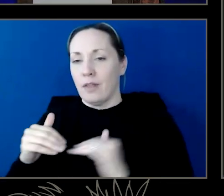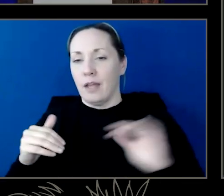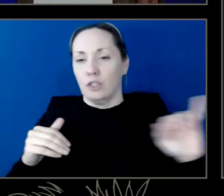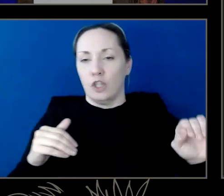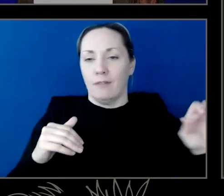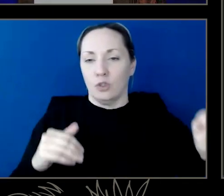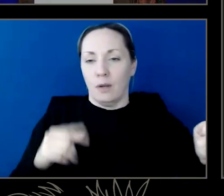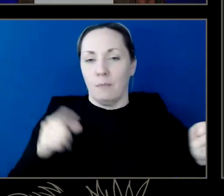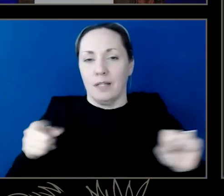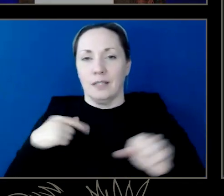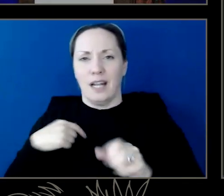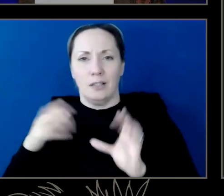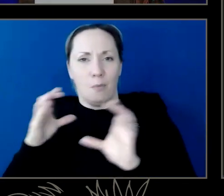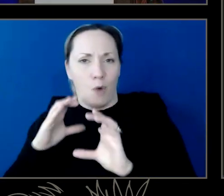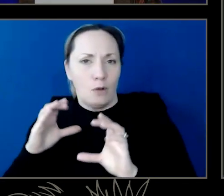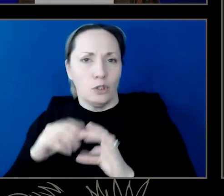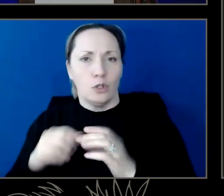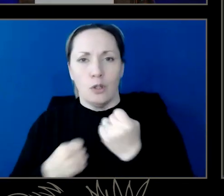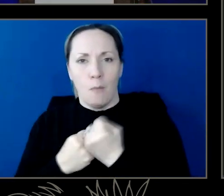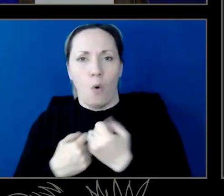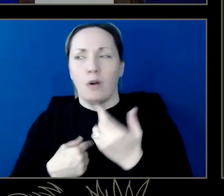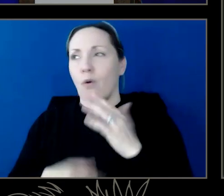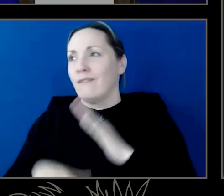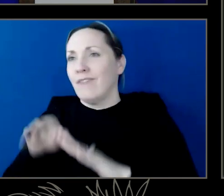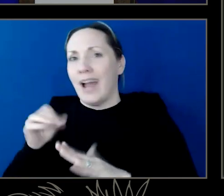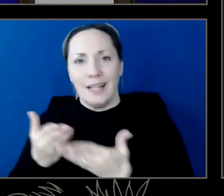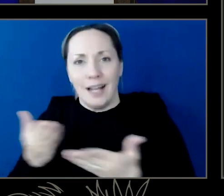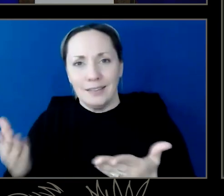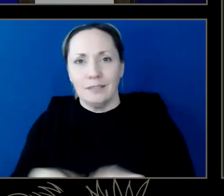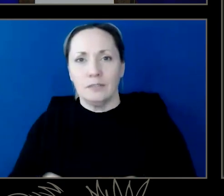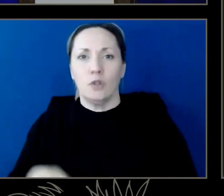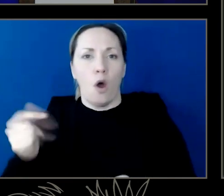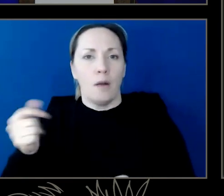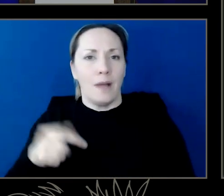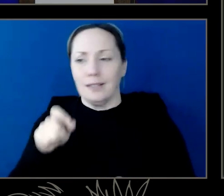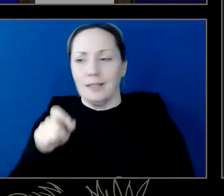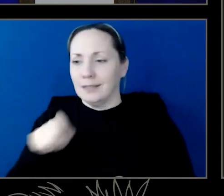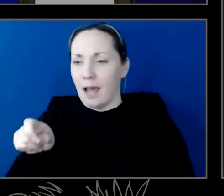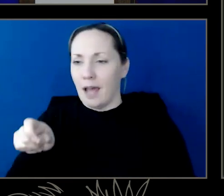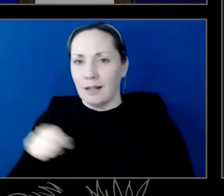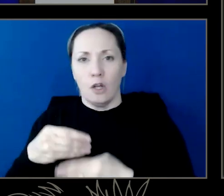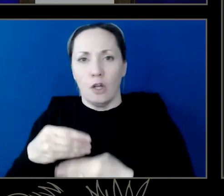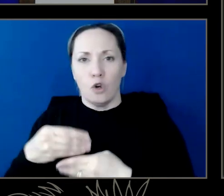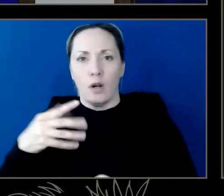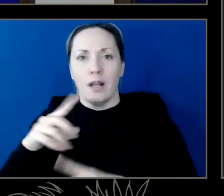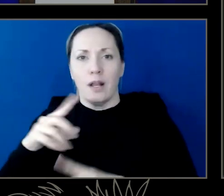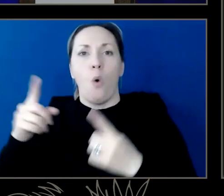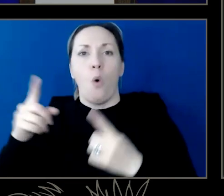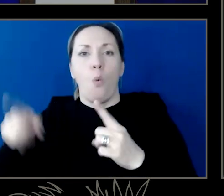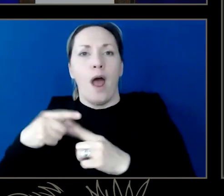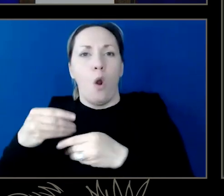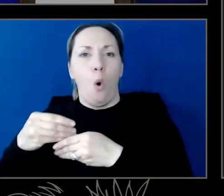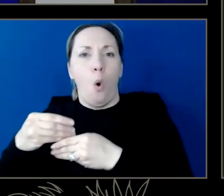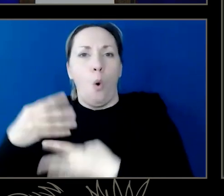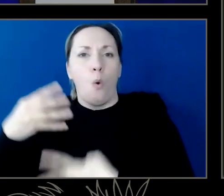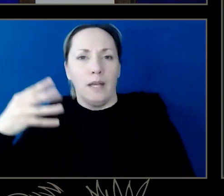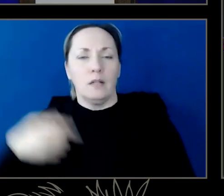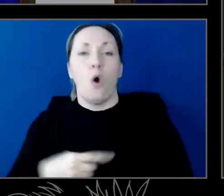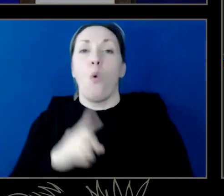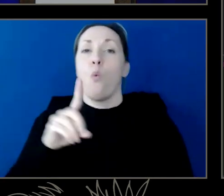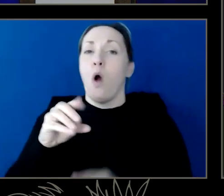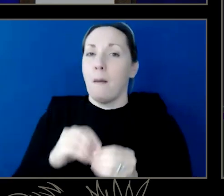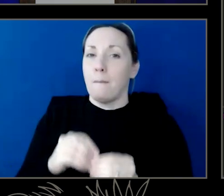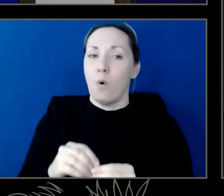browser support, you can also support things like finding content and automatically toggling the accordion when it's open. Let's look at one more cool